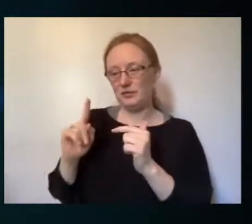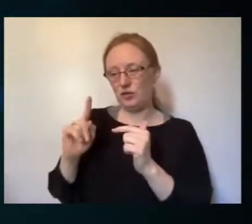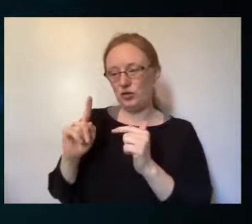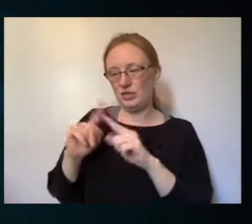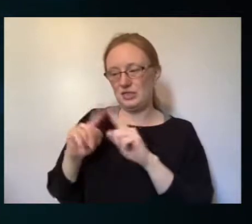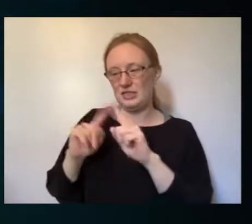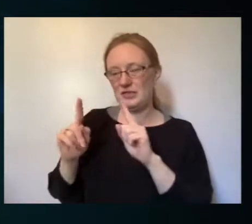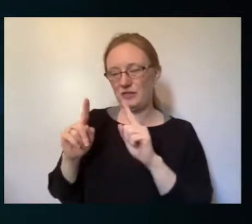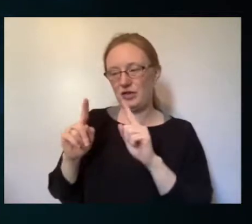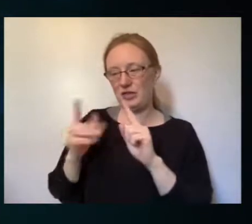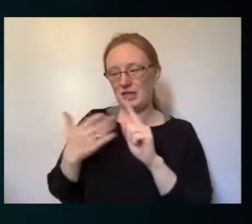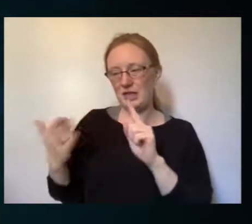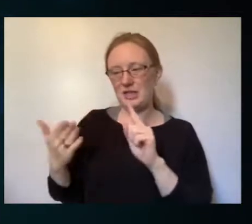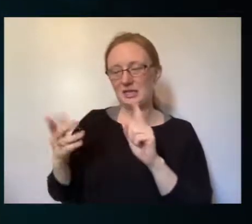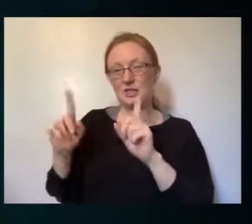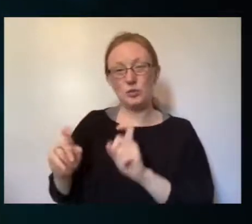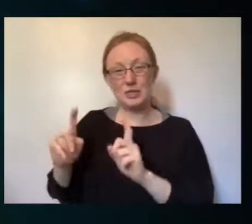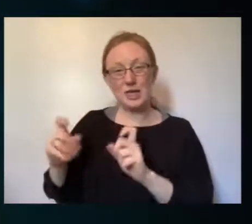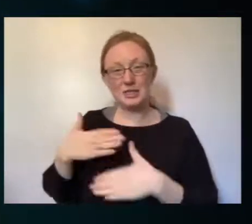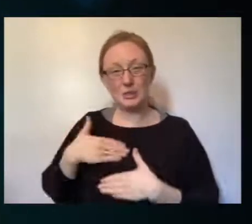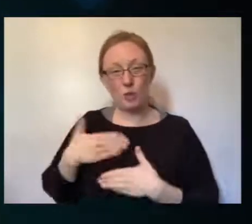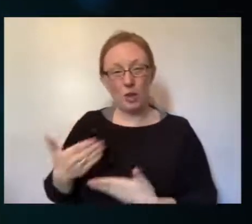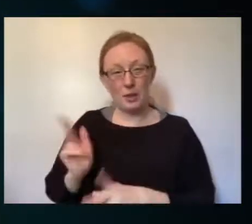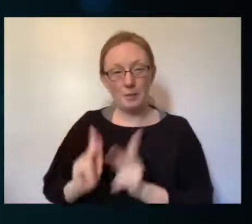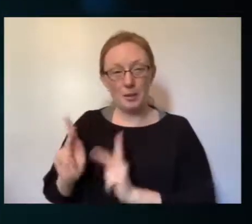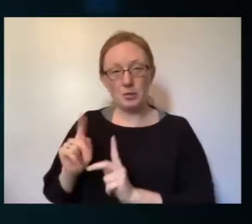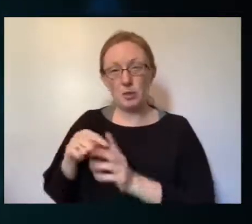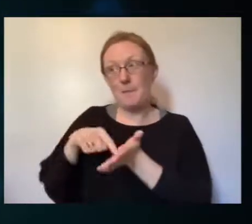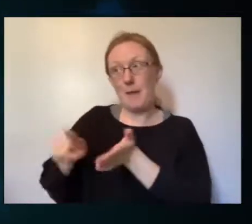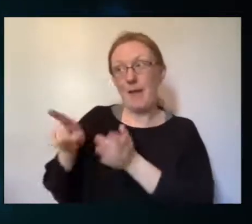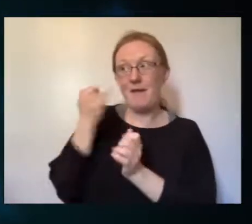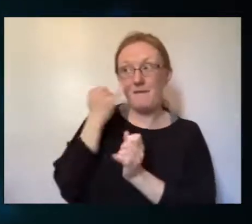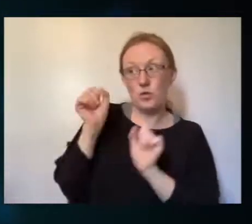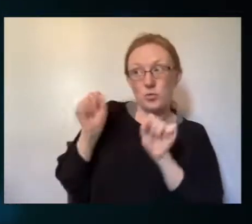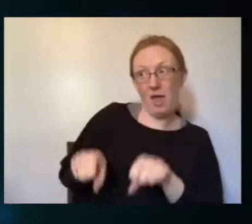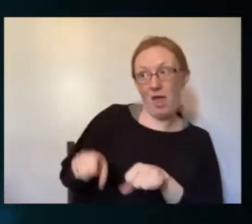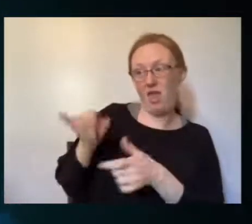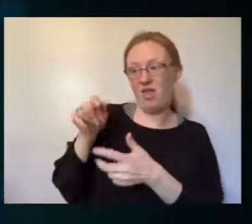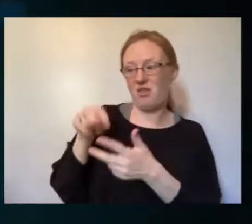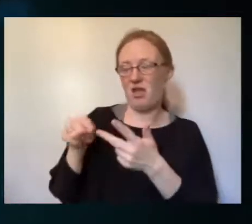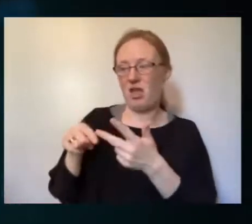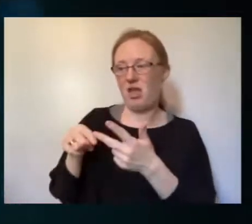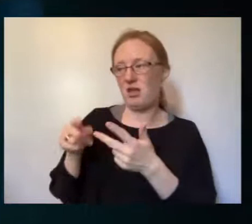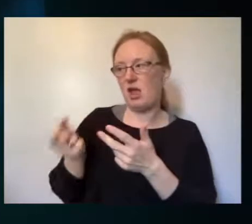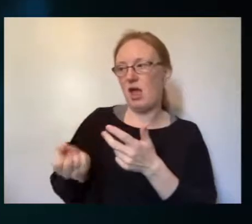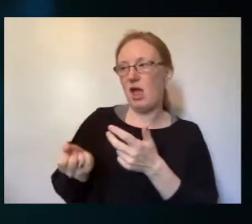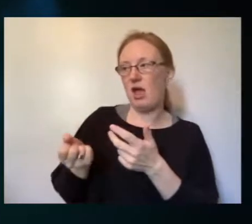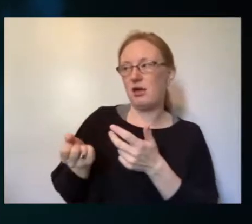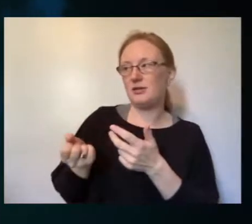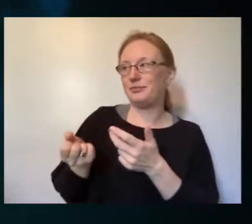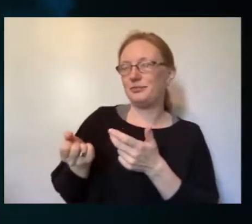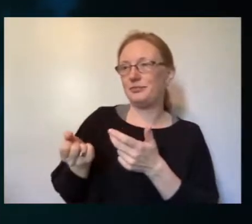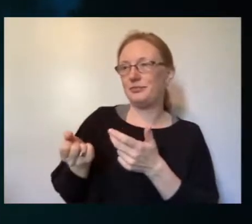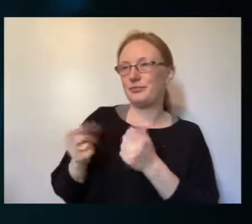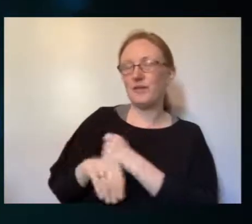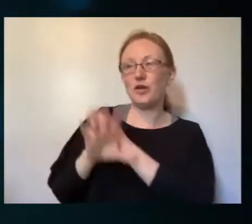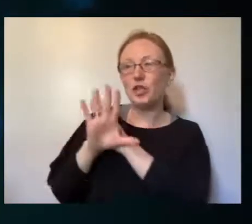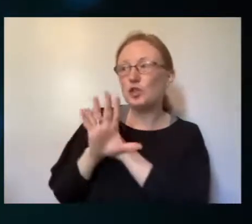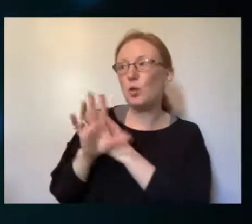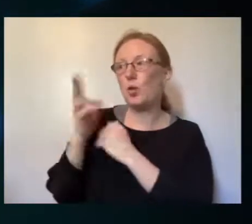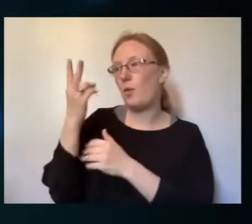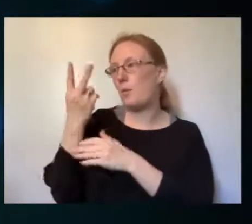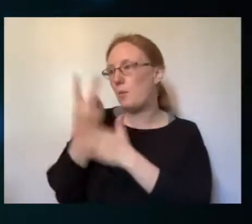to test the willingness of people, to pay as you can or whatever. But for something bigger like CHI